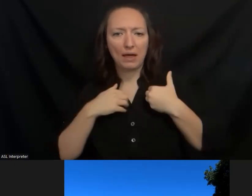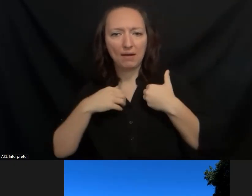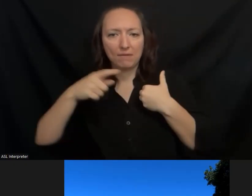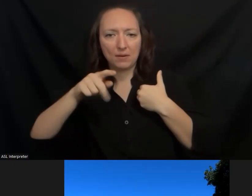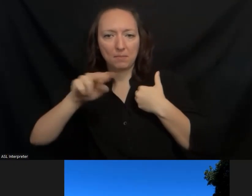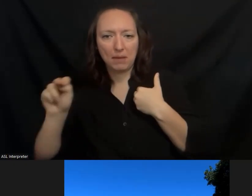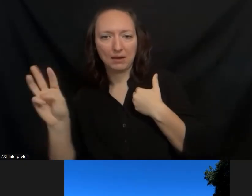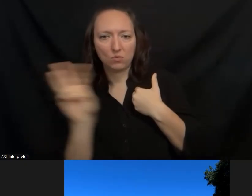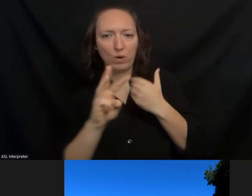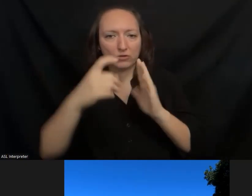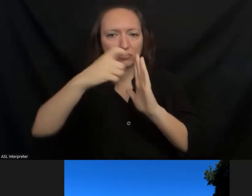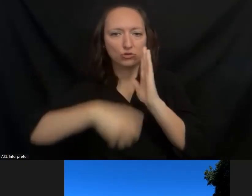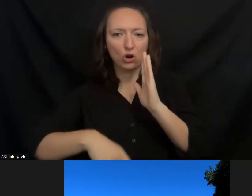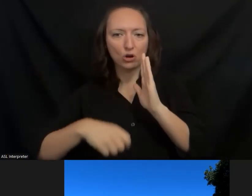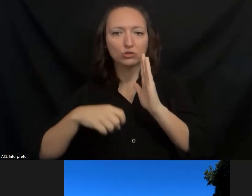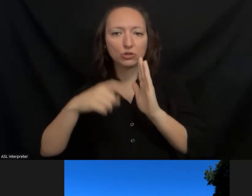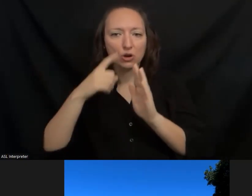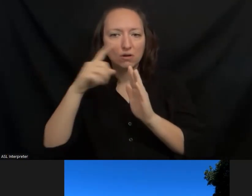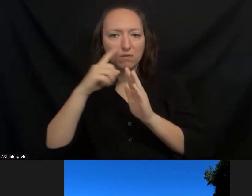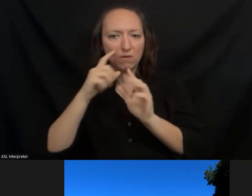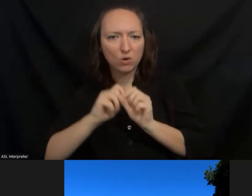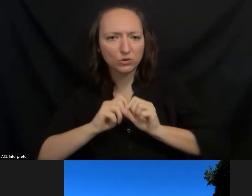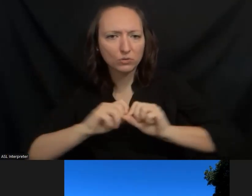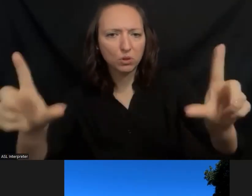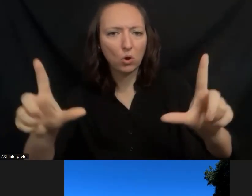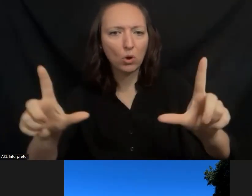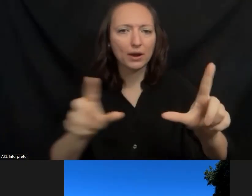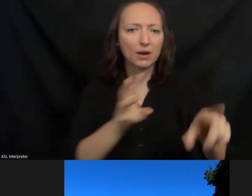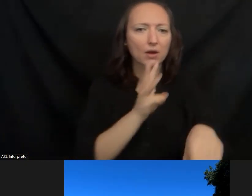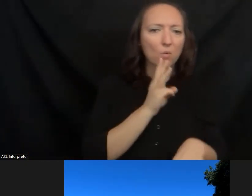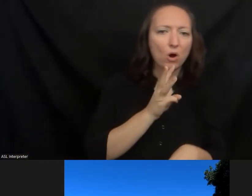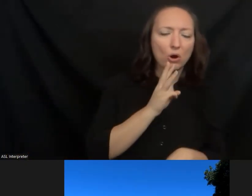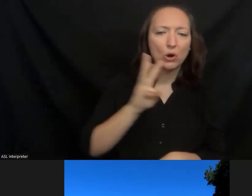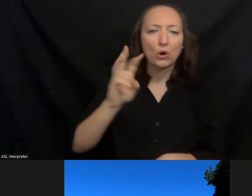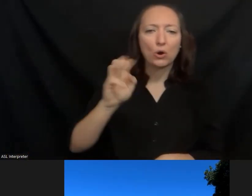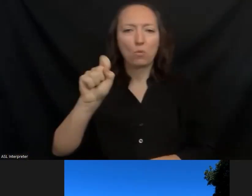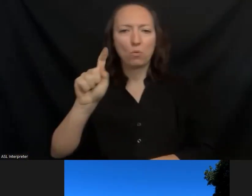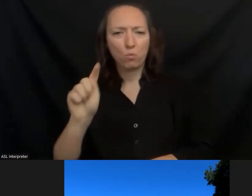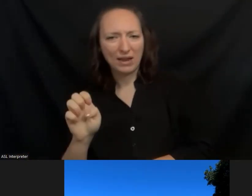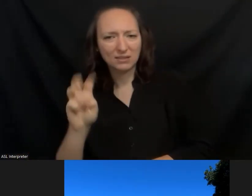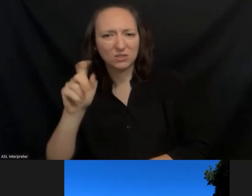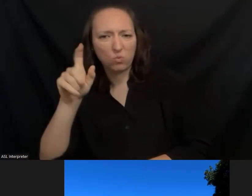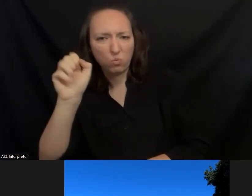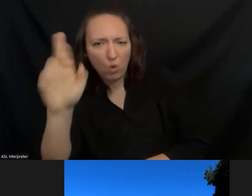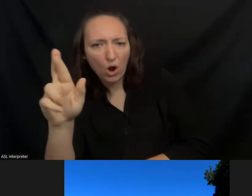is to recover the debt service costs that we pay to Penvest for water and wastewater projects.